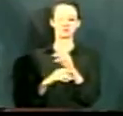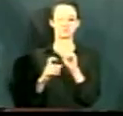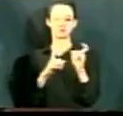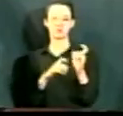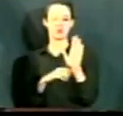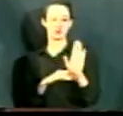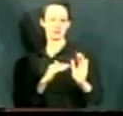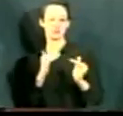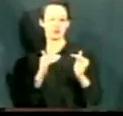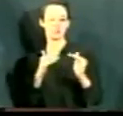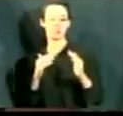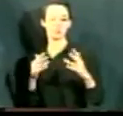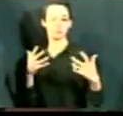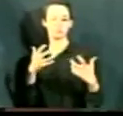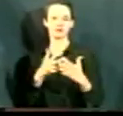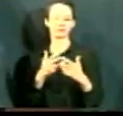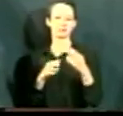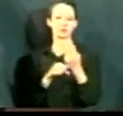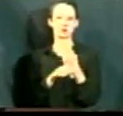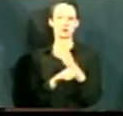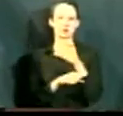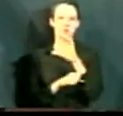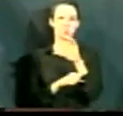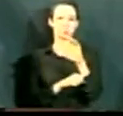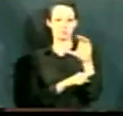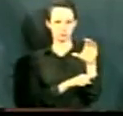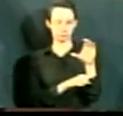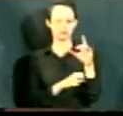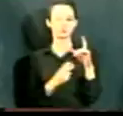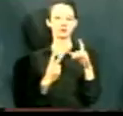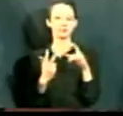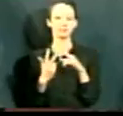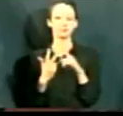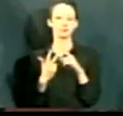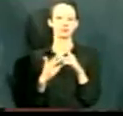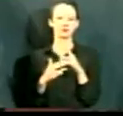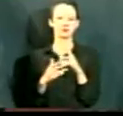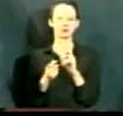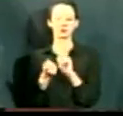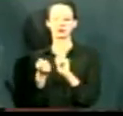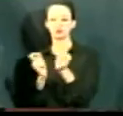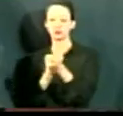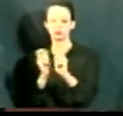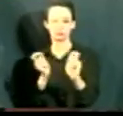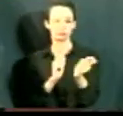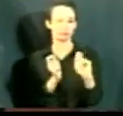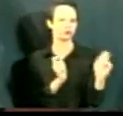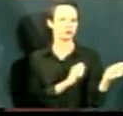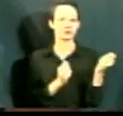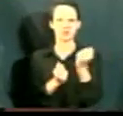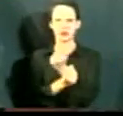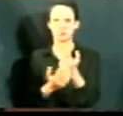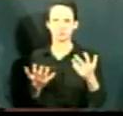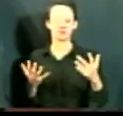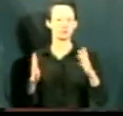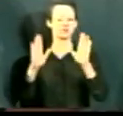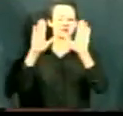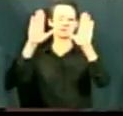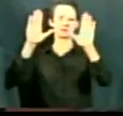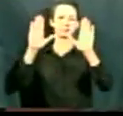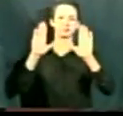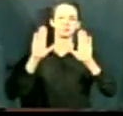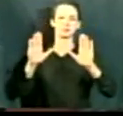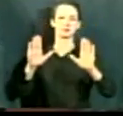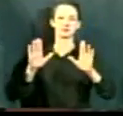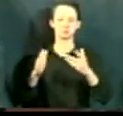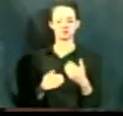core content connectors. They were accommodating, modifying everything. It was fantastic.